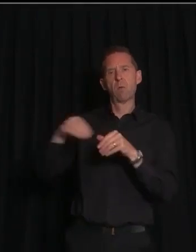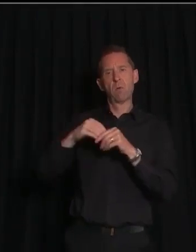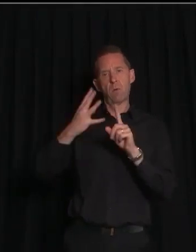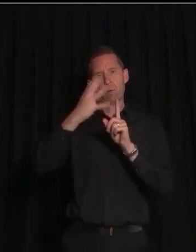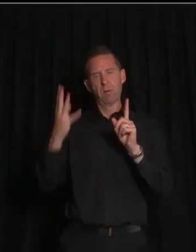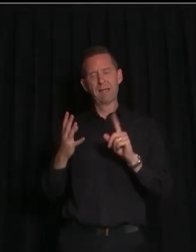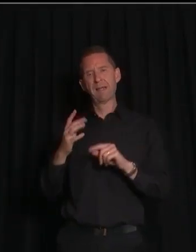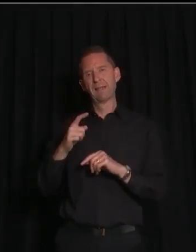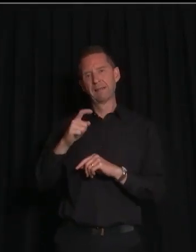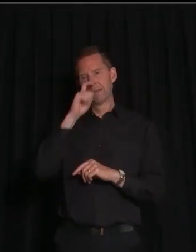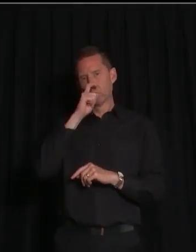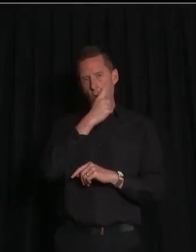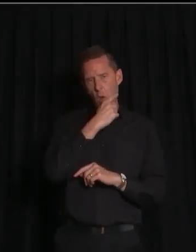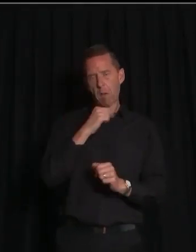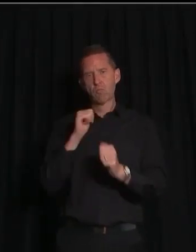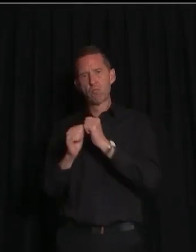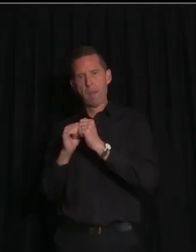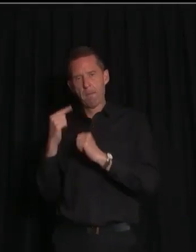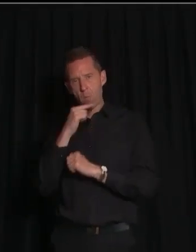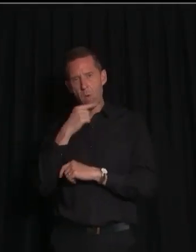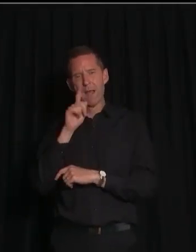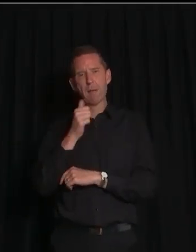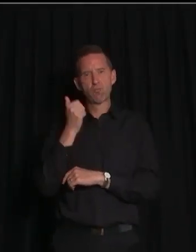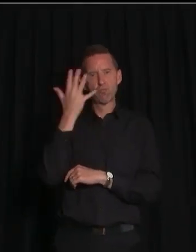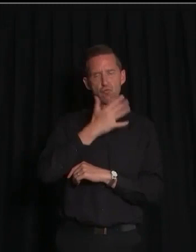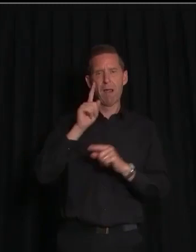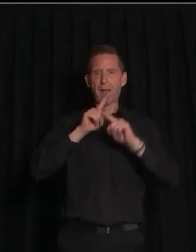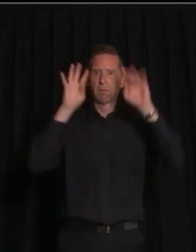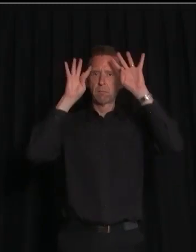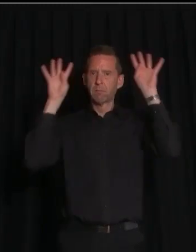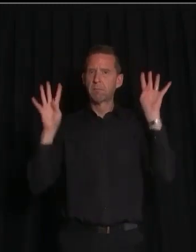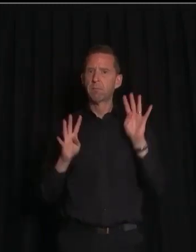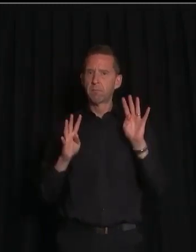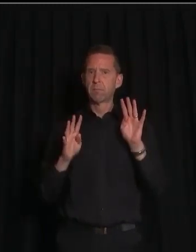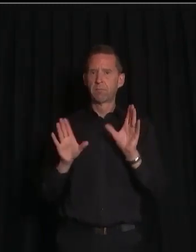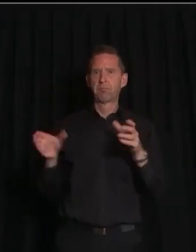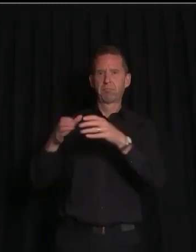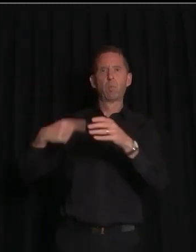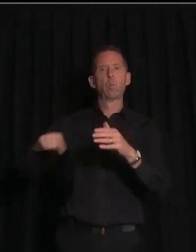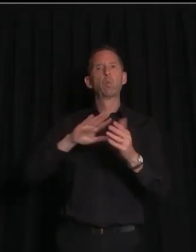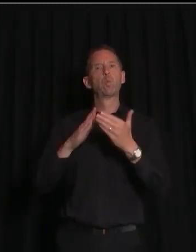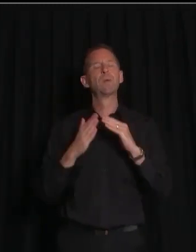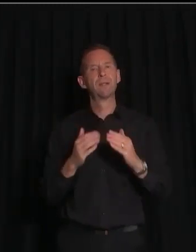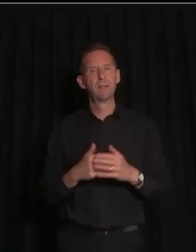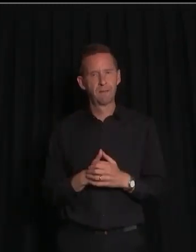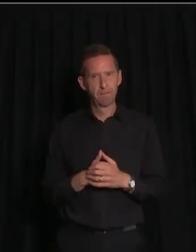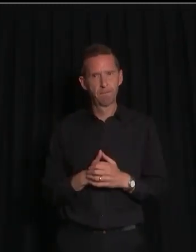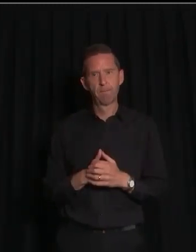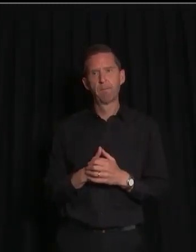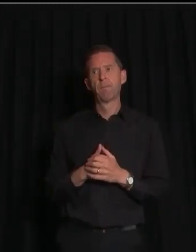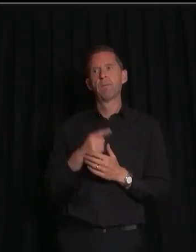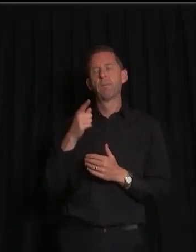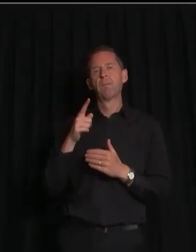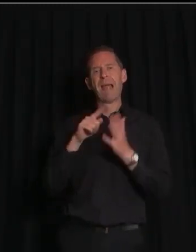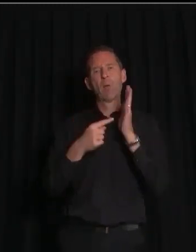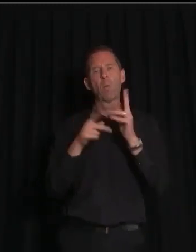girl, brother boy, and Aboriginal and Torres Strait Islander community, out of home care and